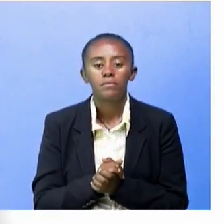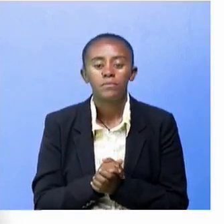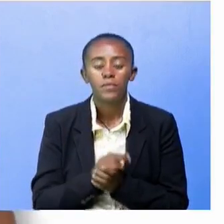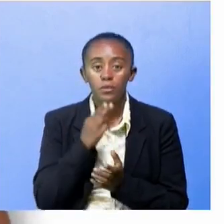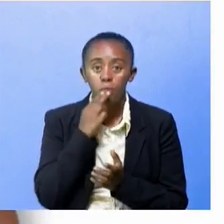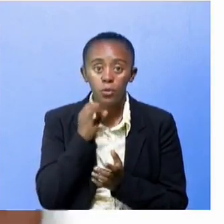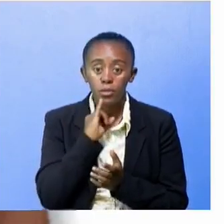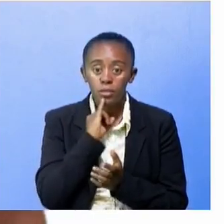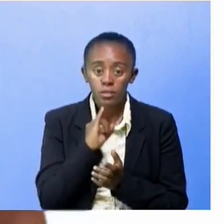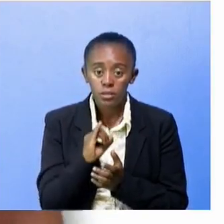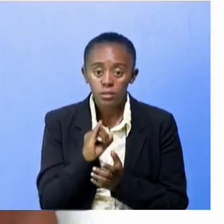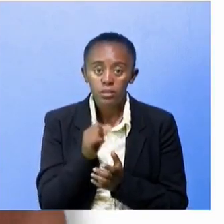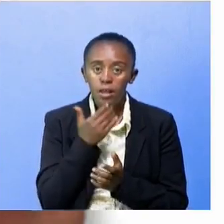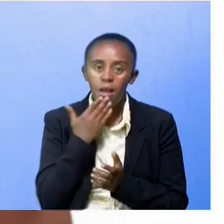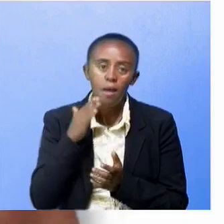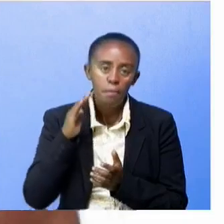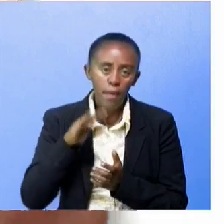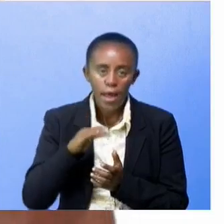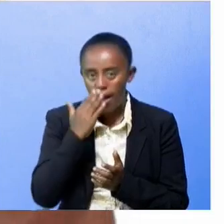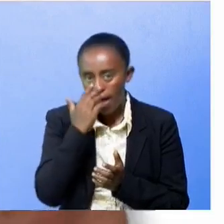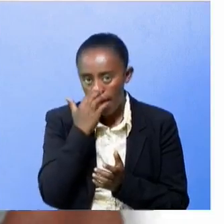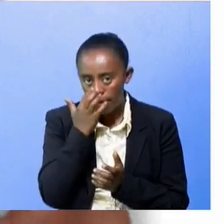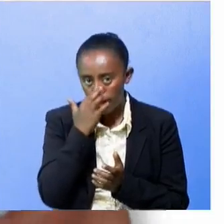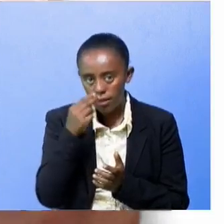is a bad habit